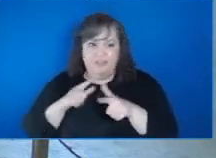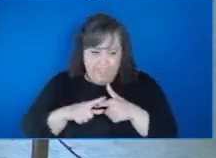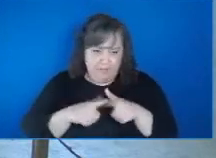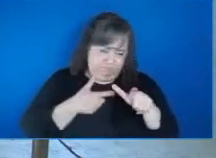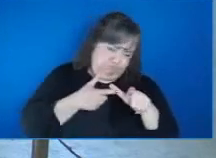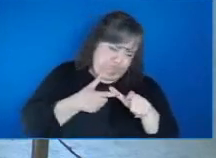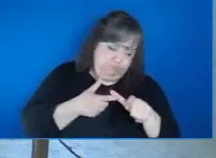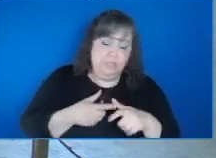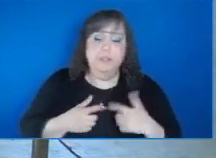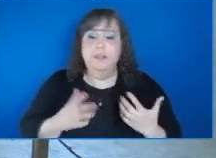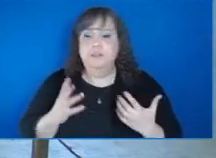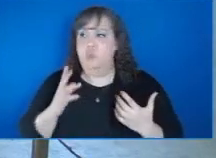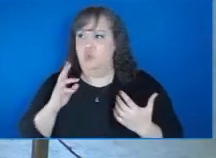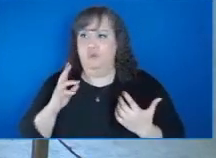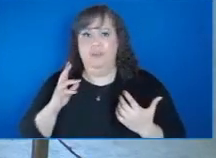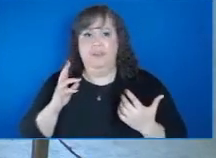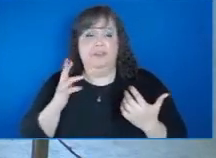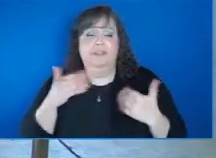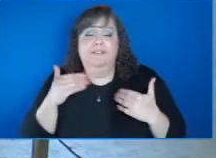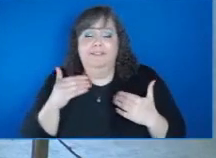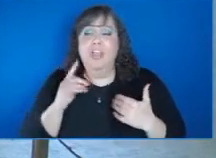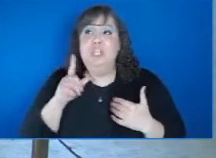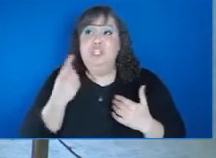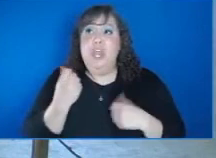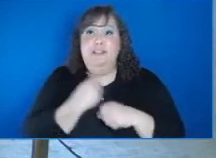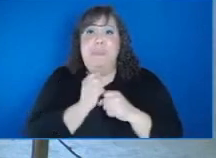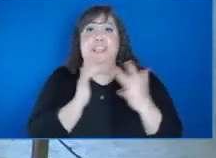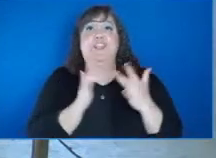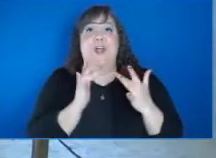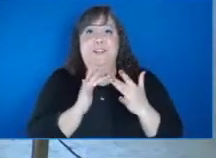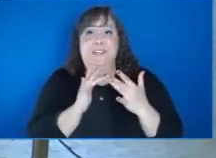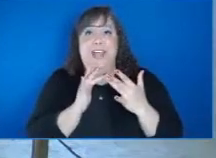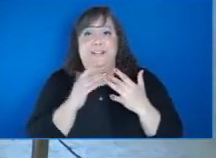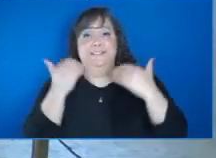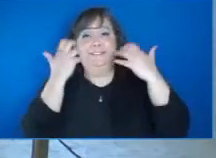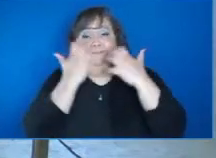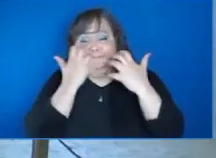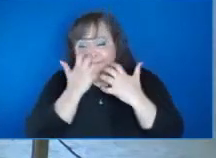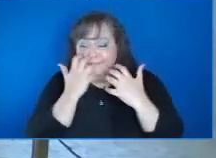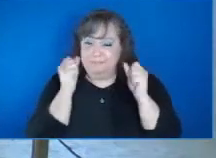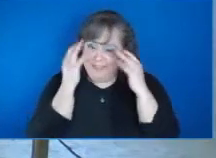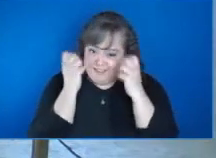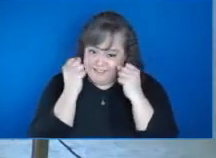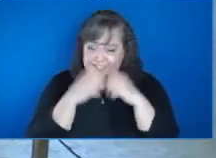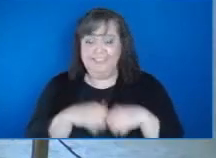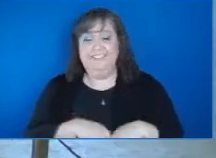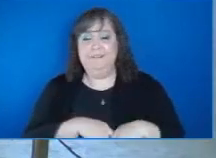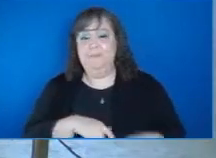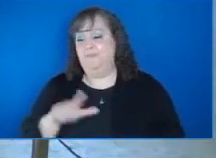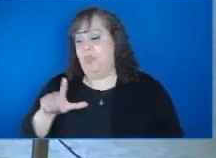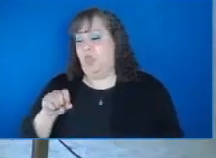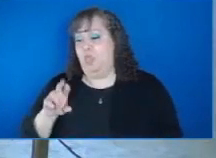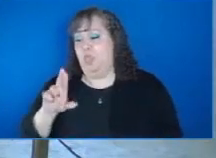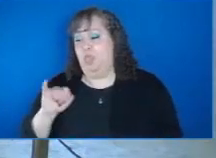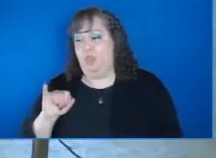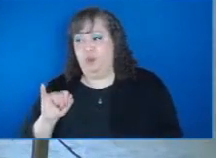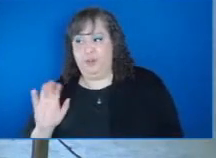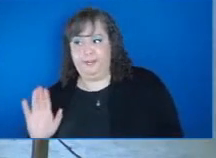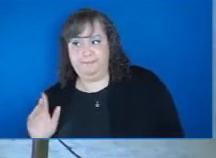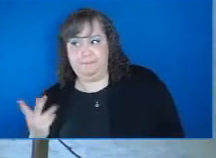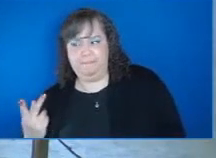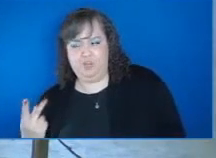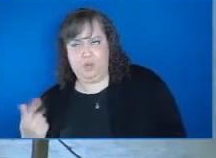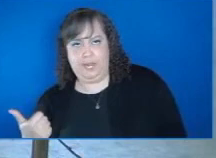with this. Okay. So, Lori, and that is another sort of tween us questions. Uh-oh. Boo.